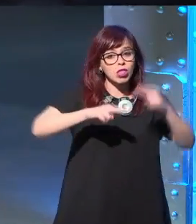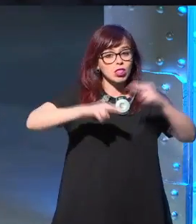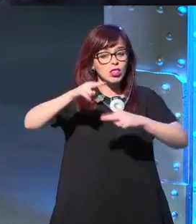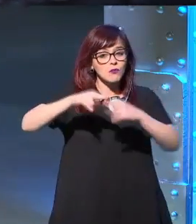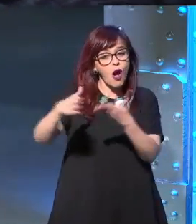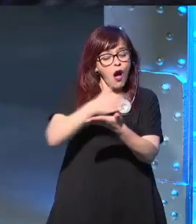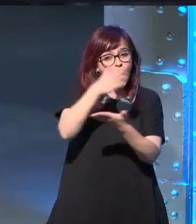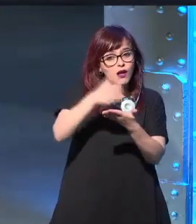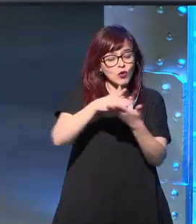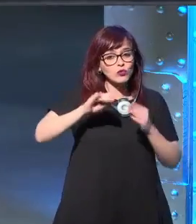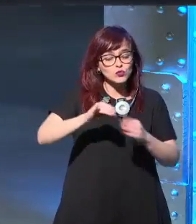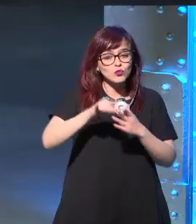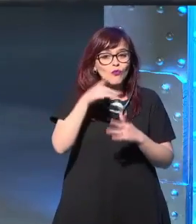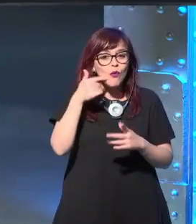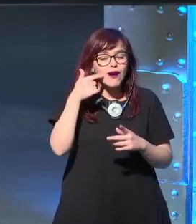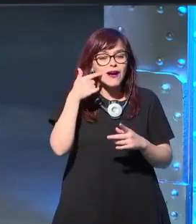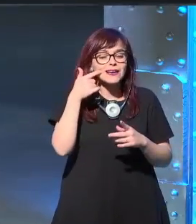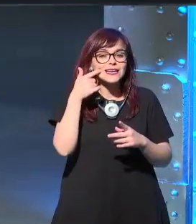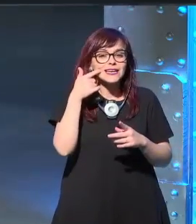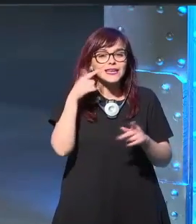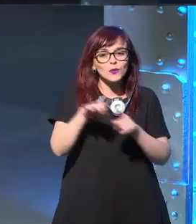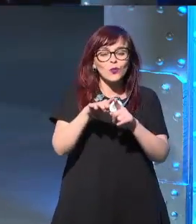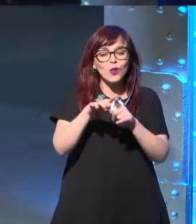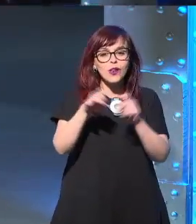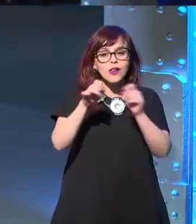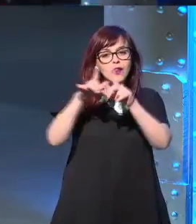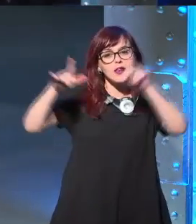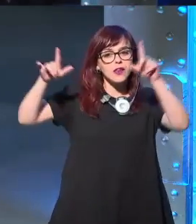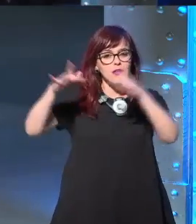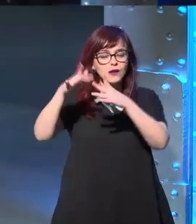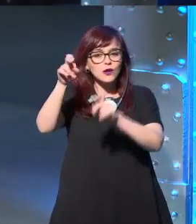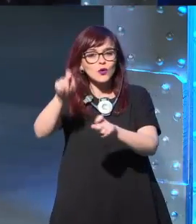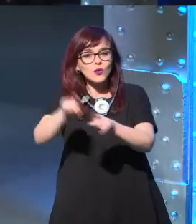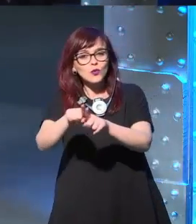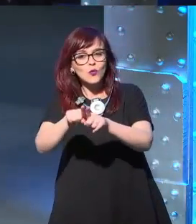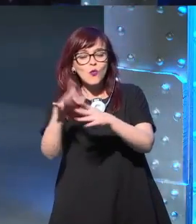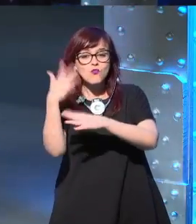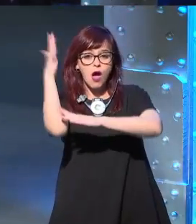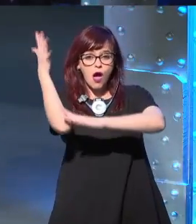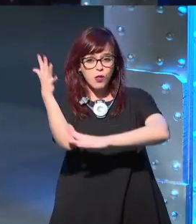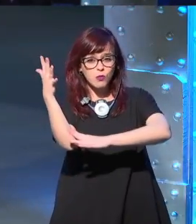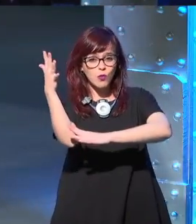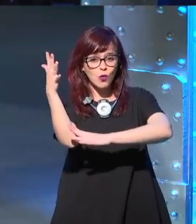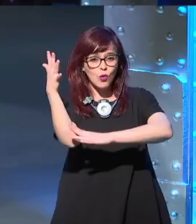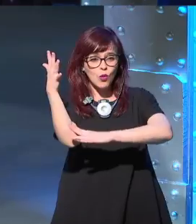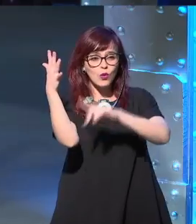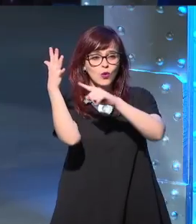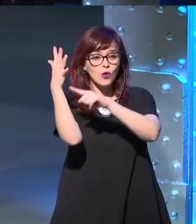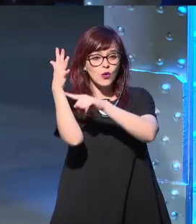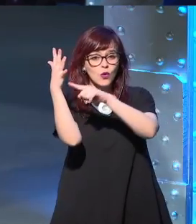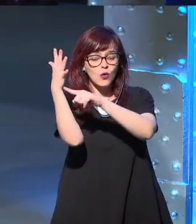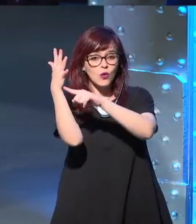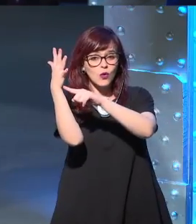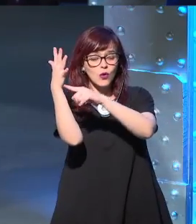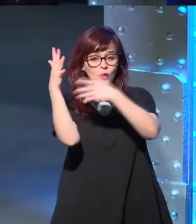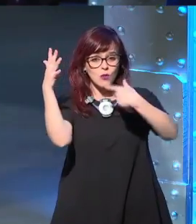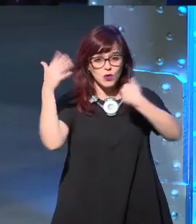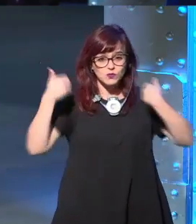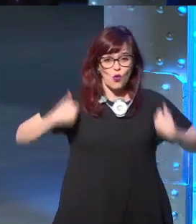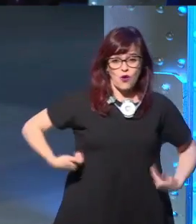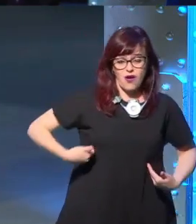notebook page where he's done a tree, and he connects the tree to the torso of one of the warriors he puts in his